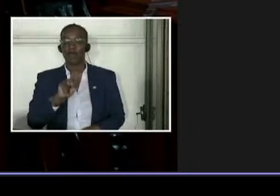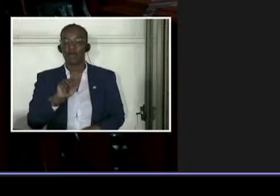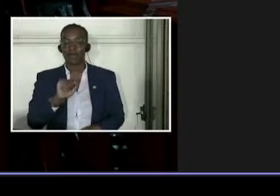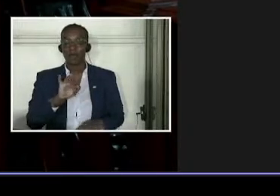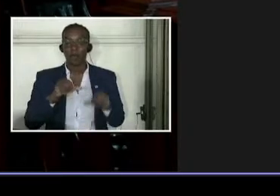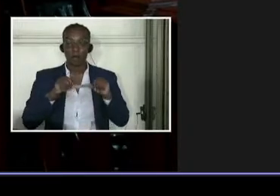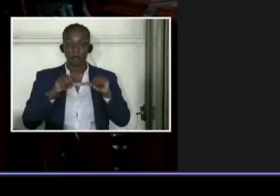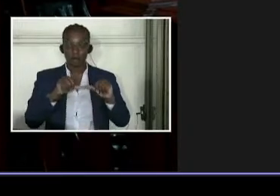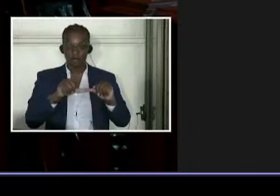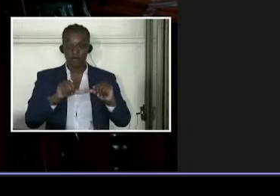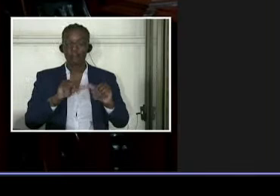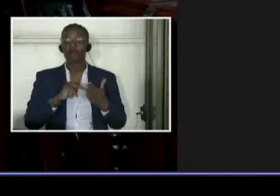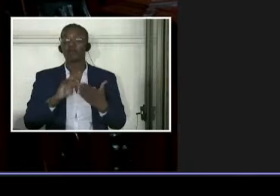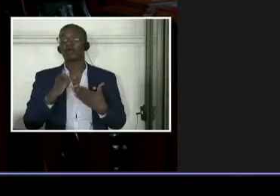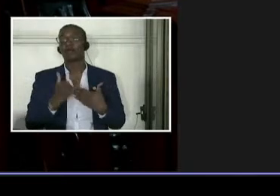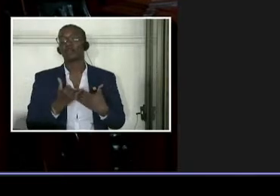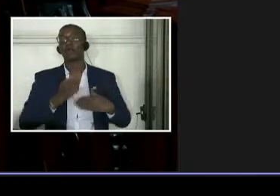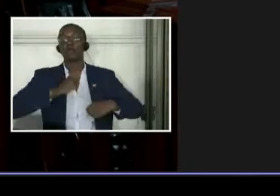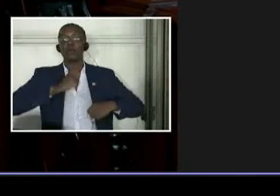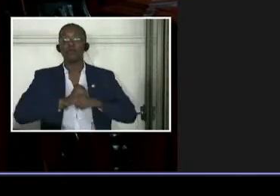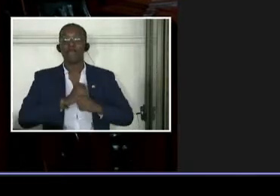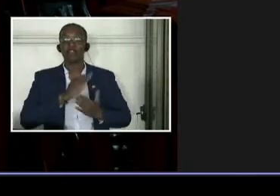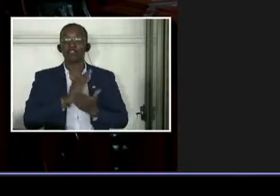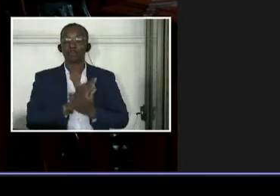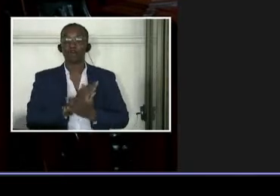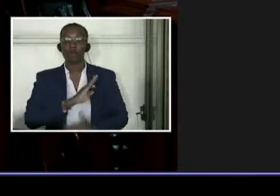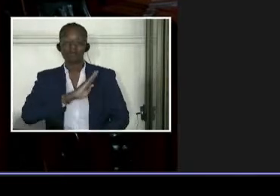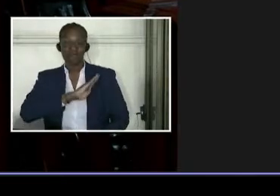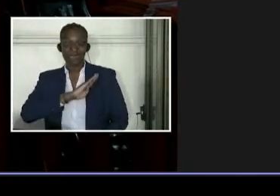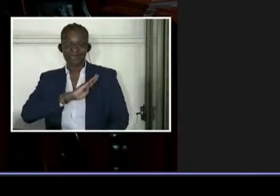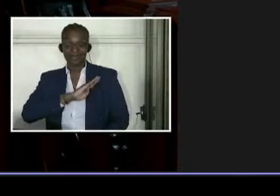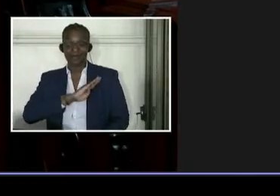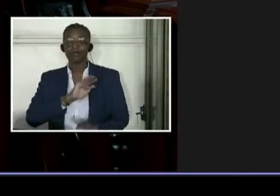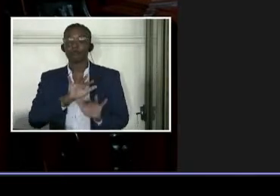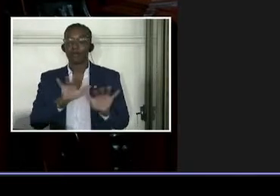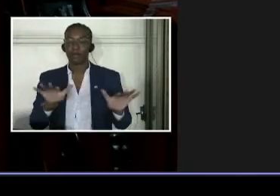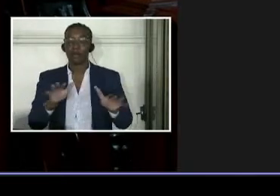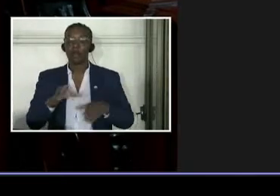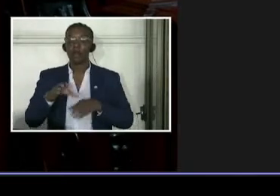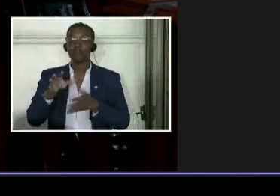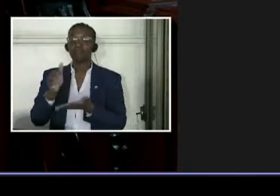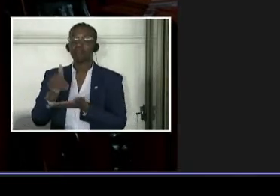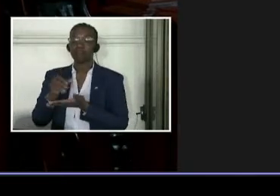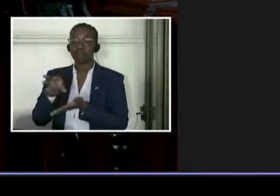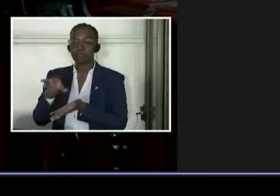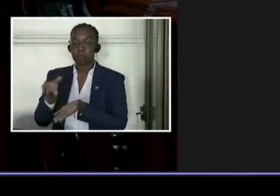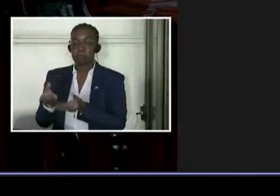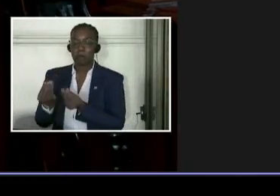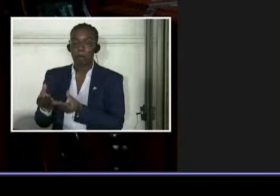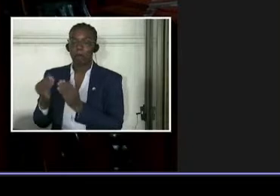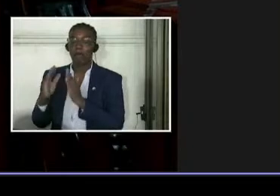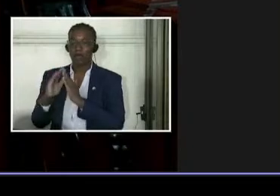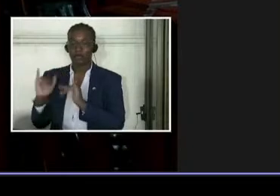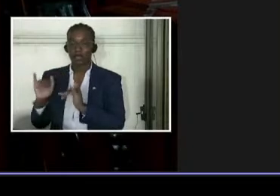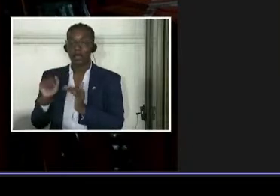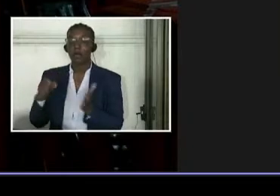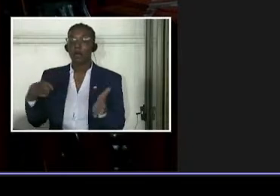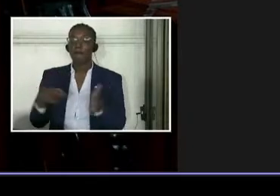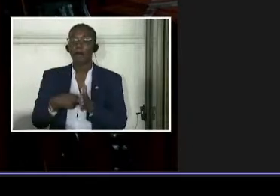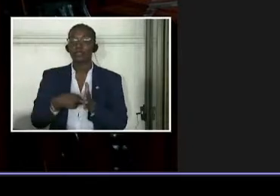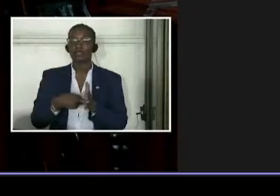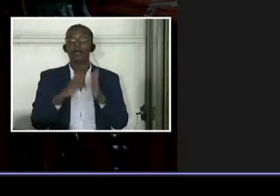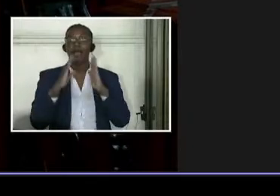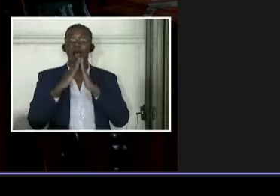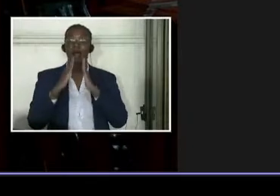with the project of making sure that military veterans do get their houses. We have bought land in Umkungundlovu Mshwati